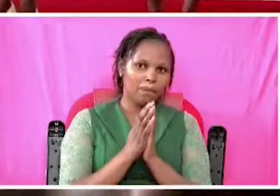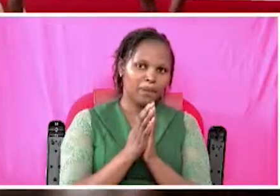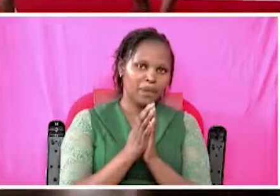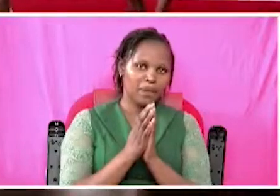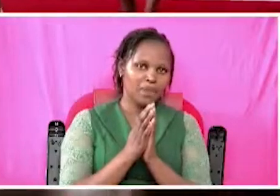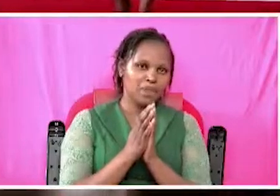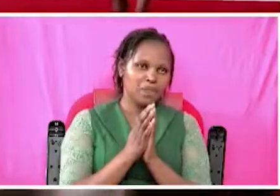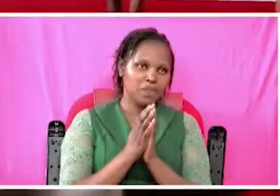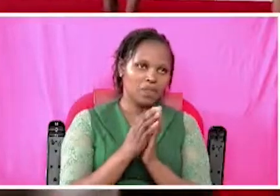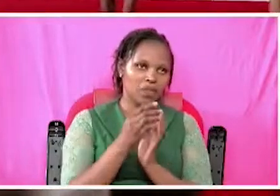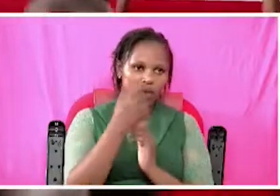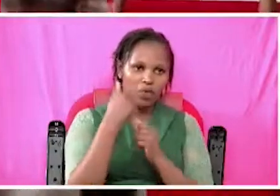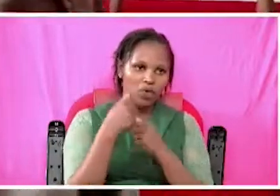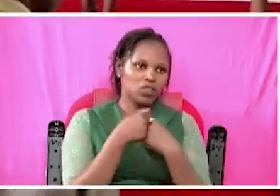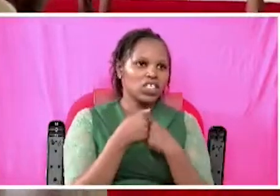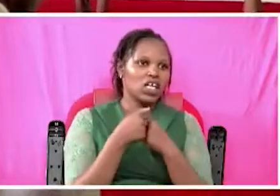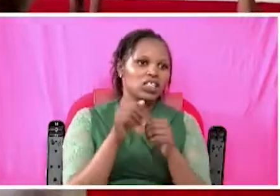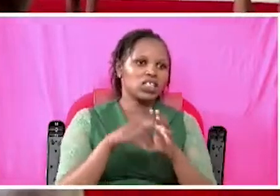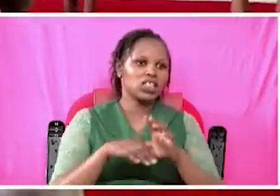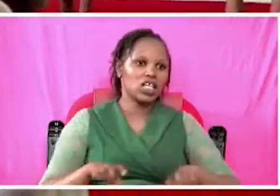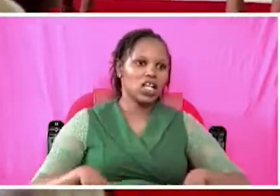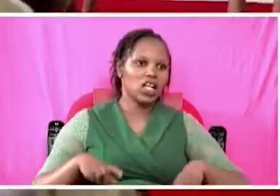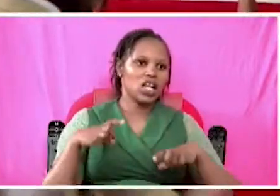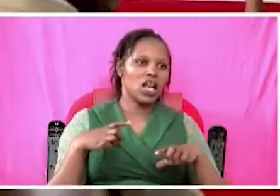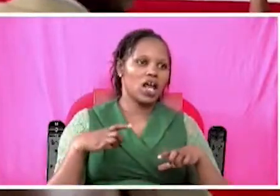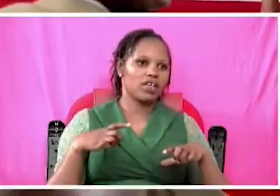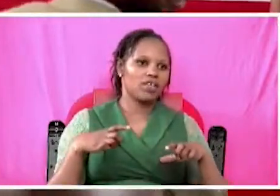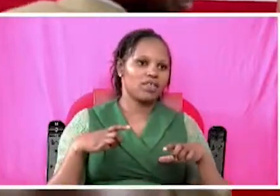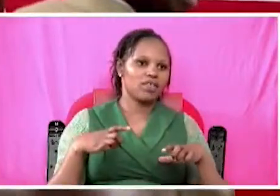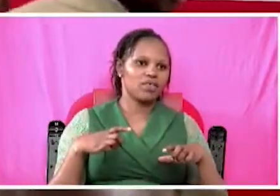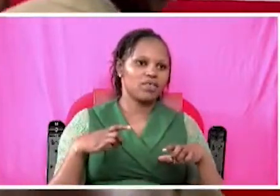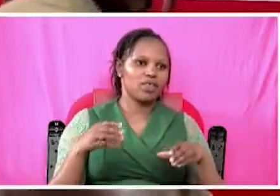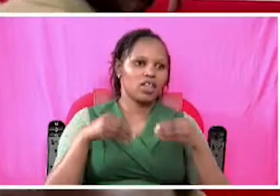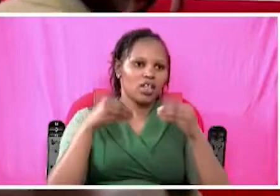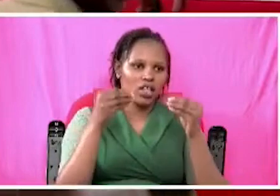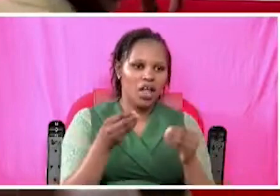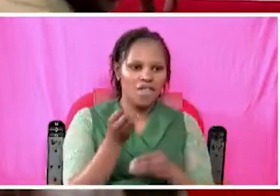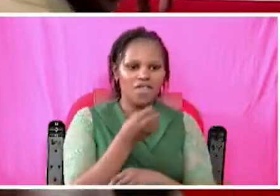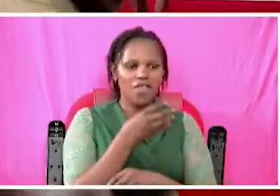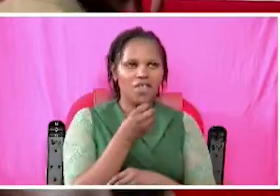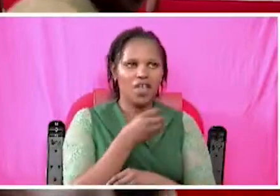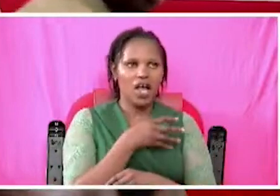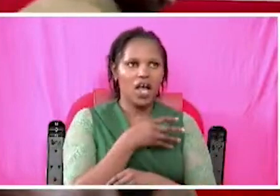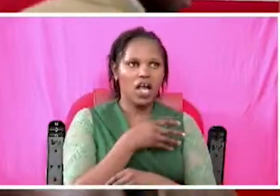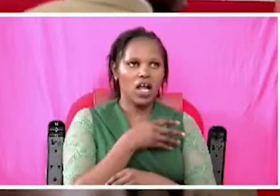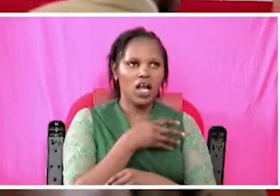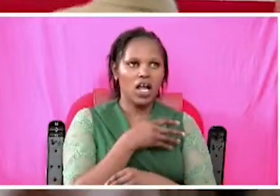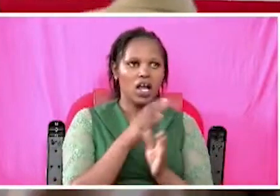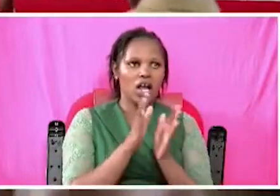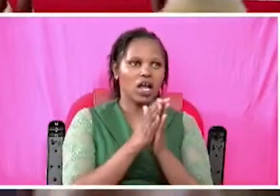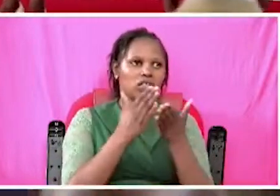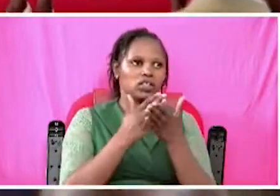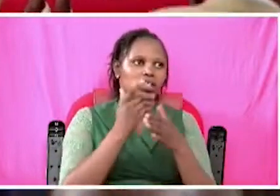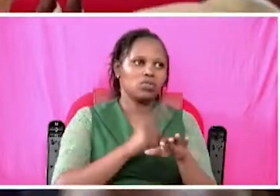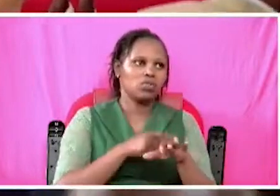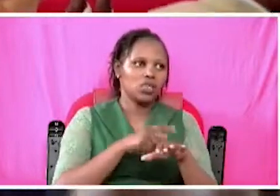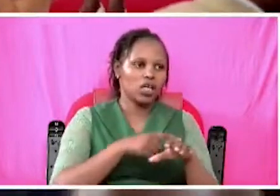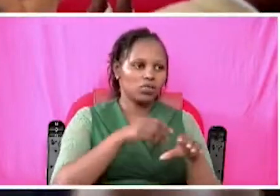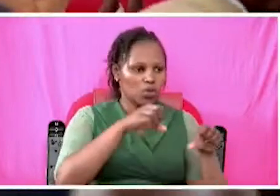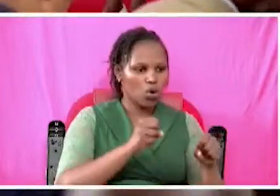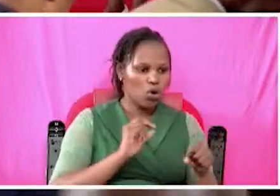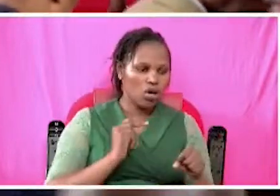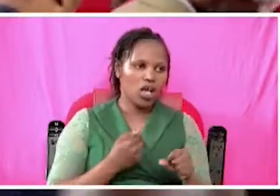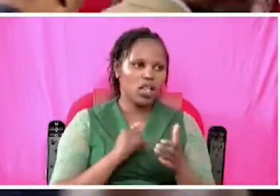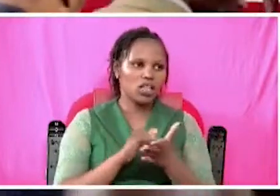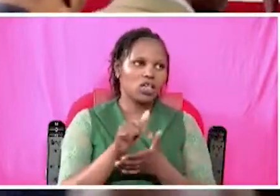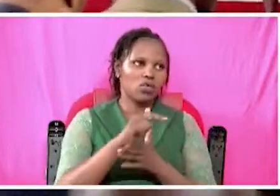because challenges in life bring wounds, they bring fear, and they sometimes hold us